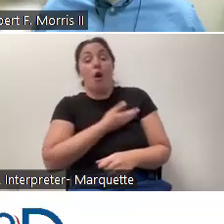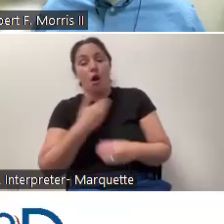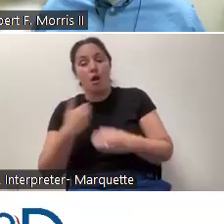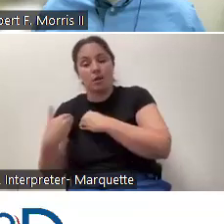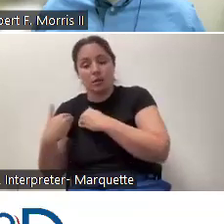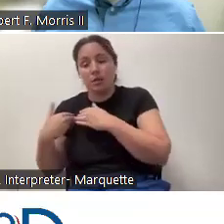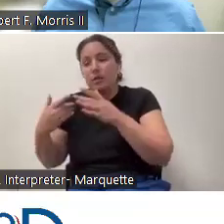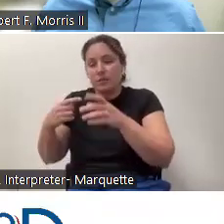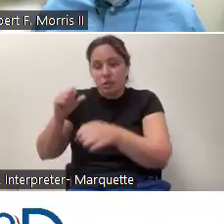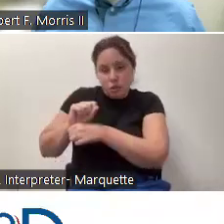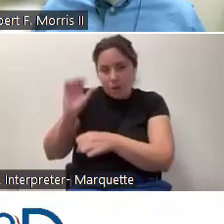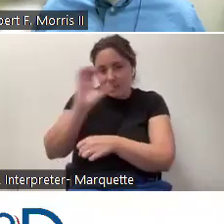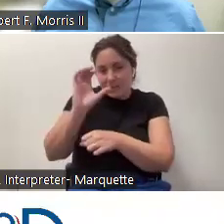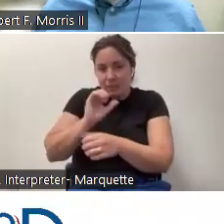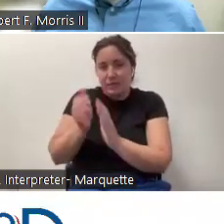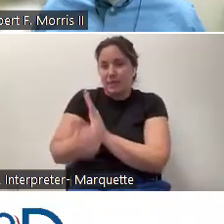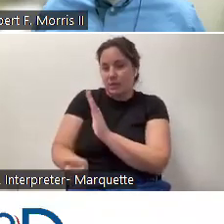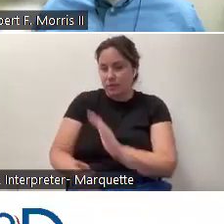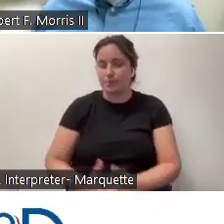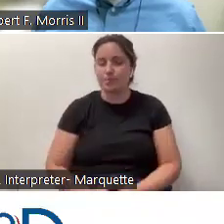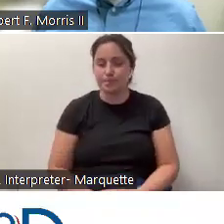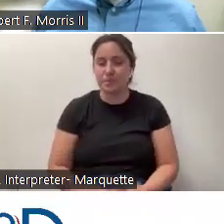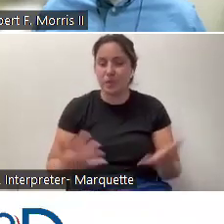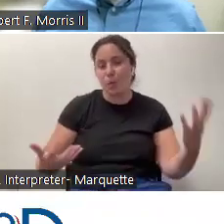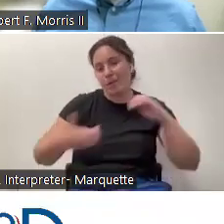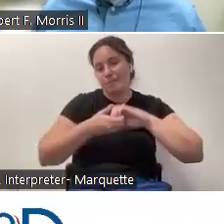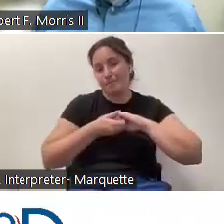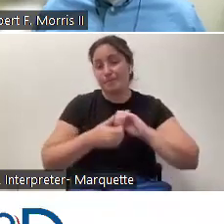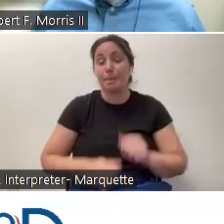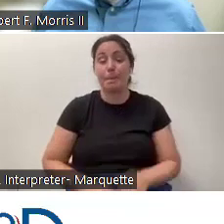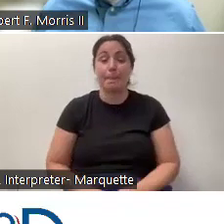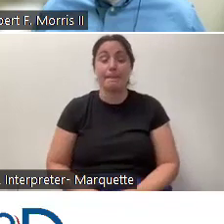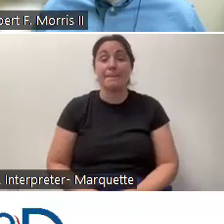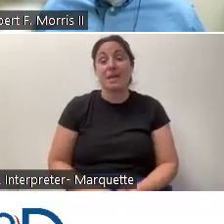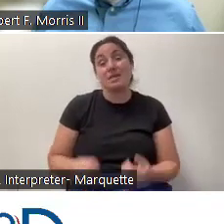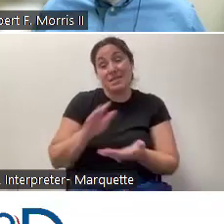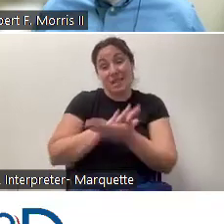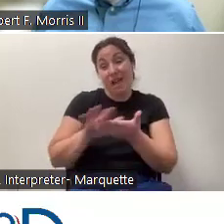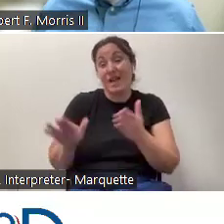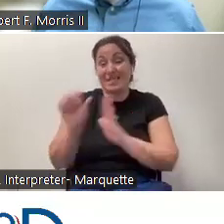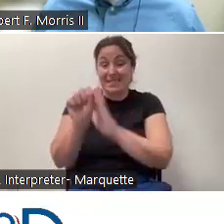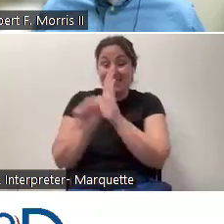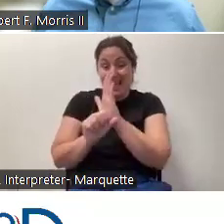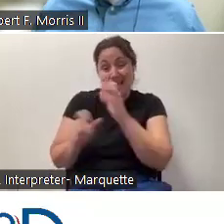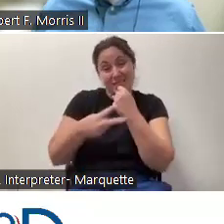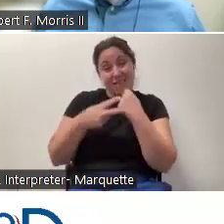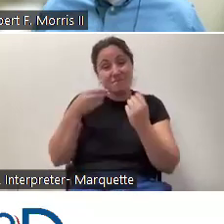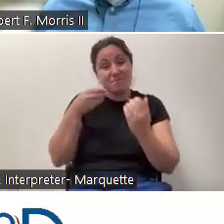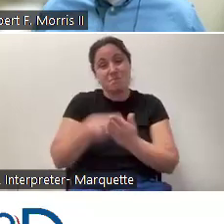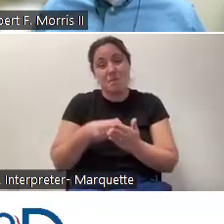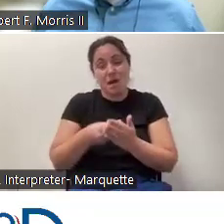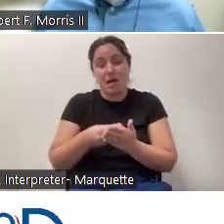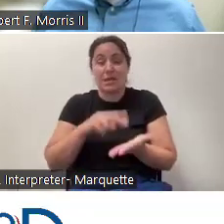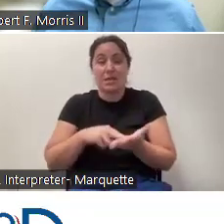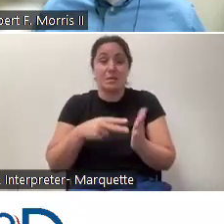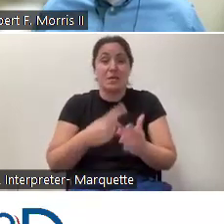skills. And that can really also save, our state money when we're not both providing, one